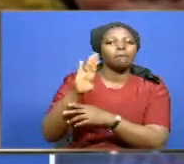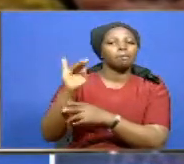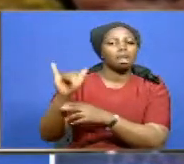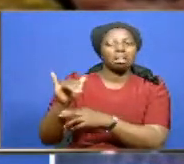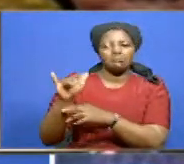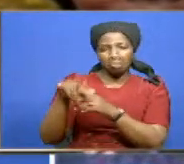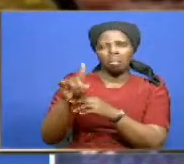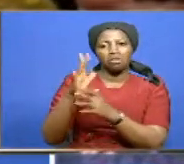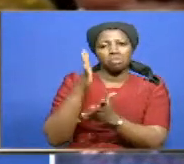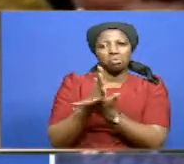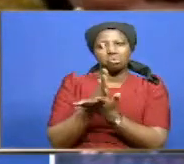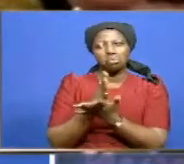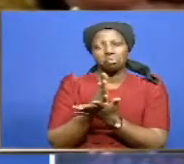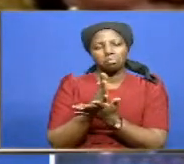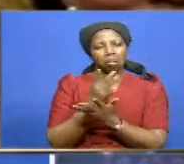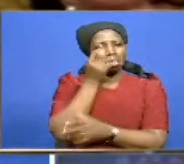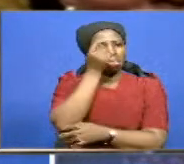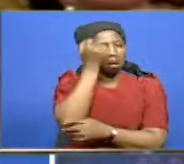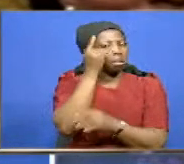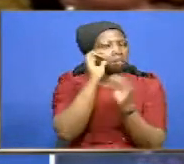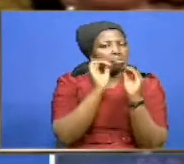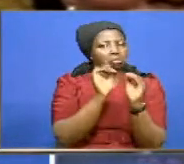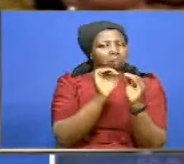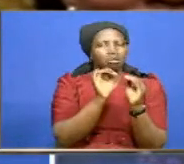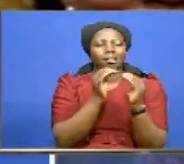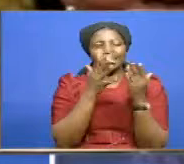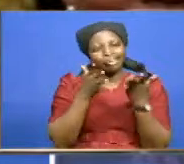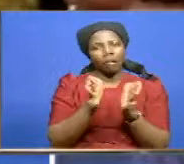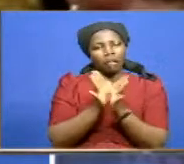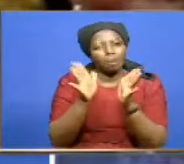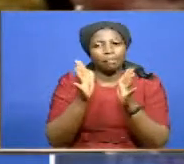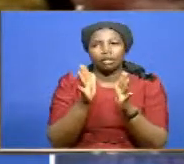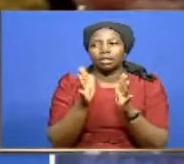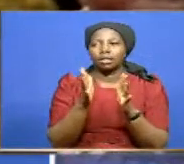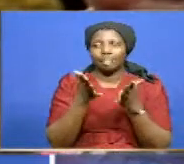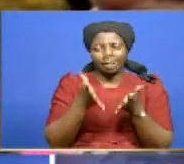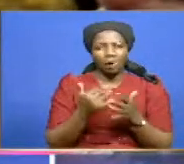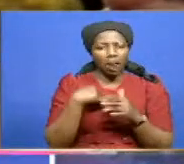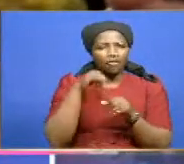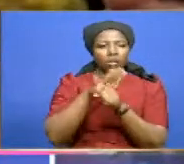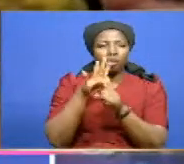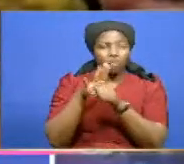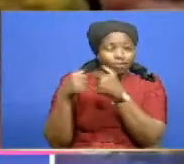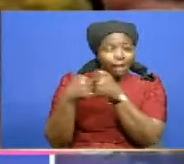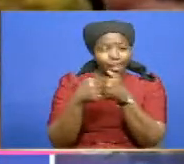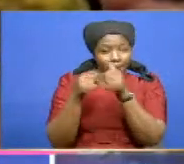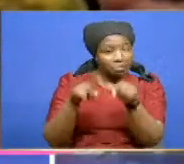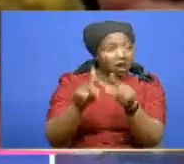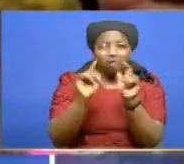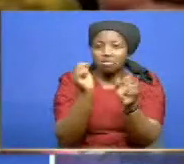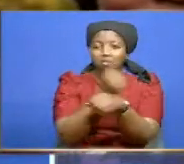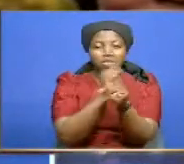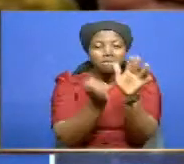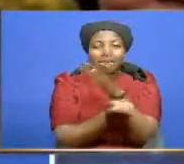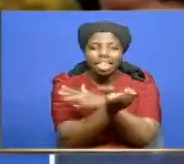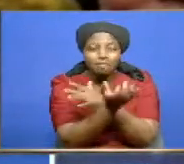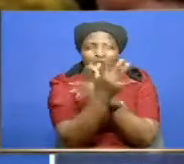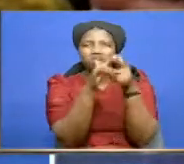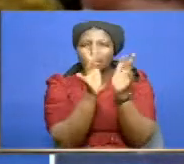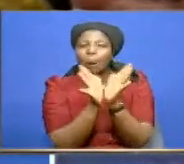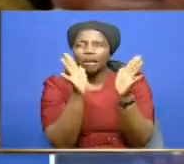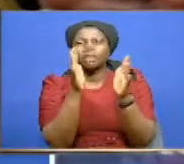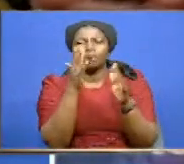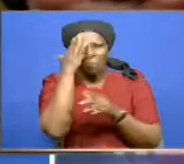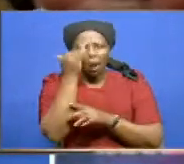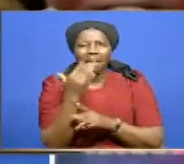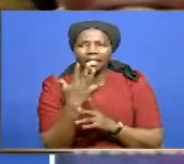on the face. They don't understand, and the public, they are facing now a lot of challenges, and they are not in a position to explain to public